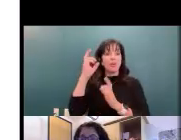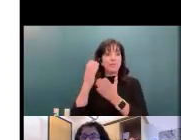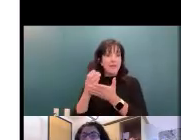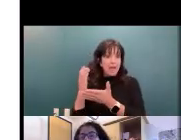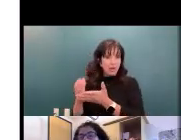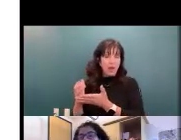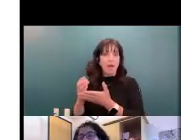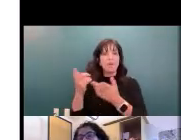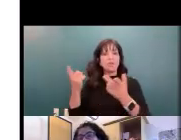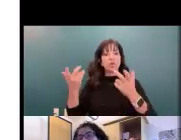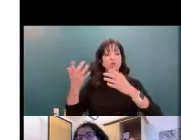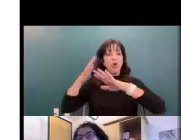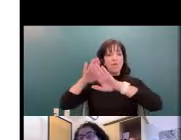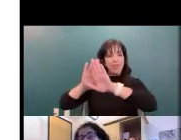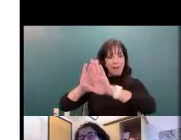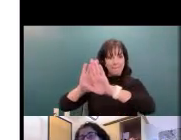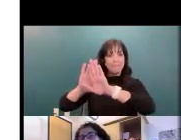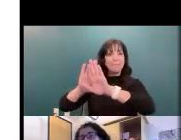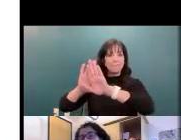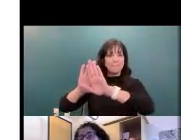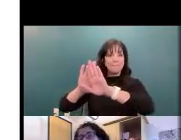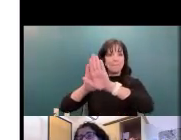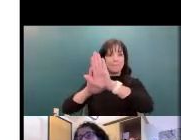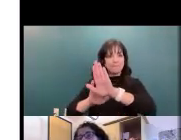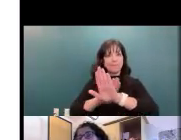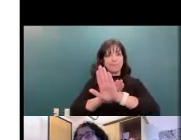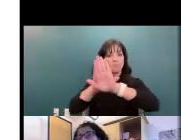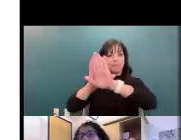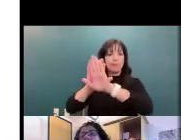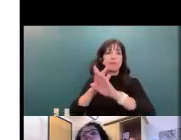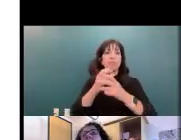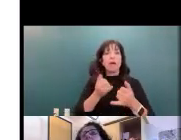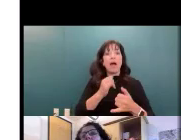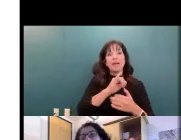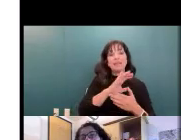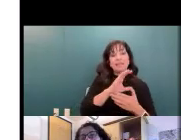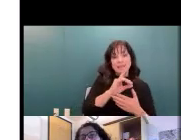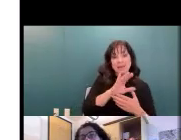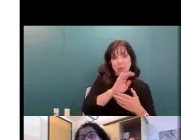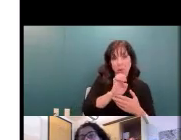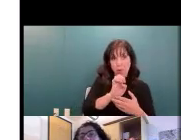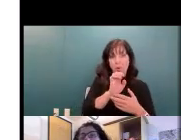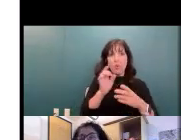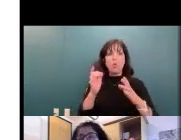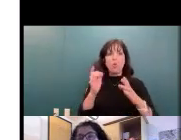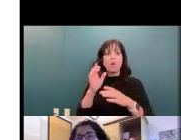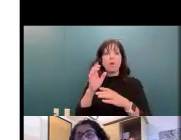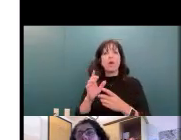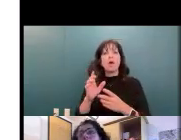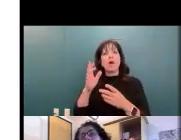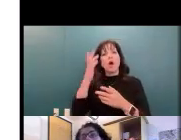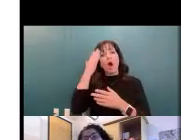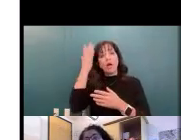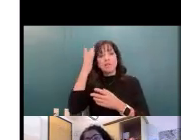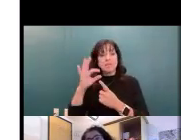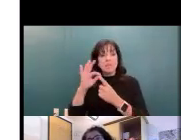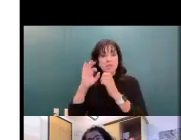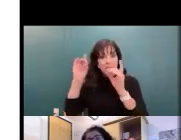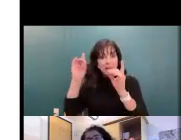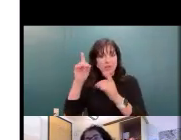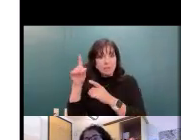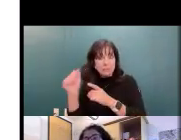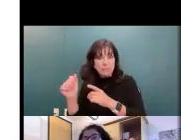in our three sources, which include the presence of an ICD code, autism special education eligibility, or an